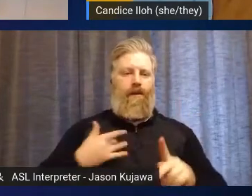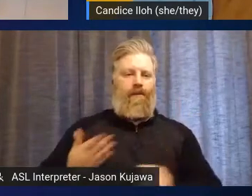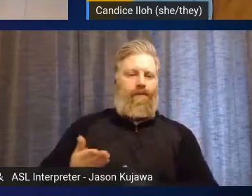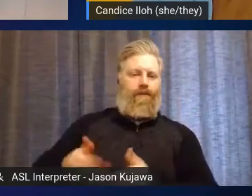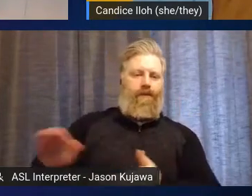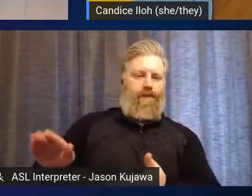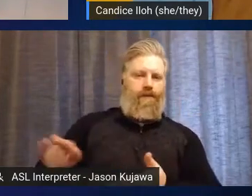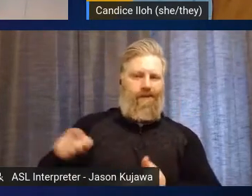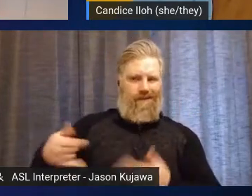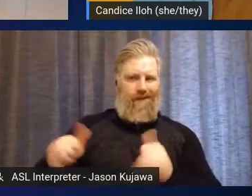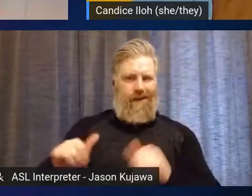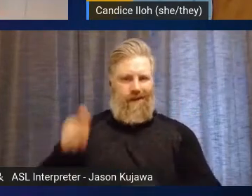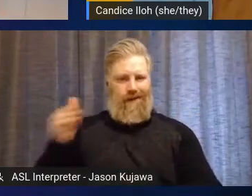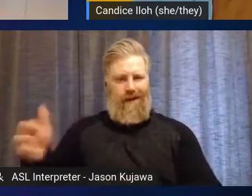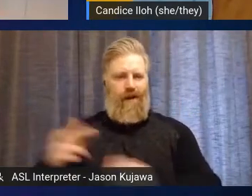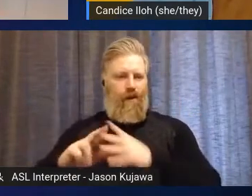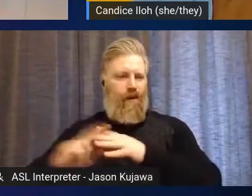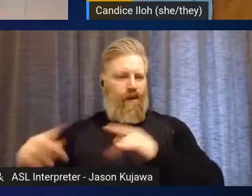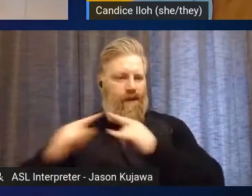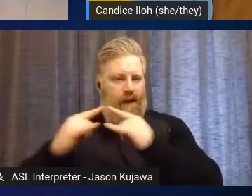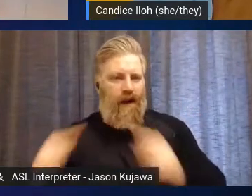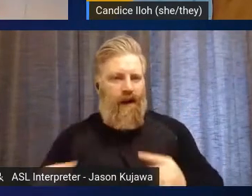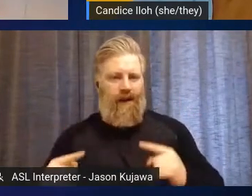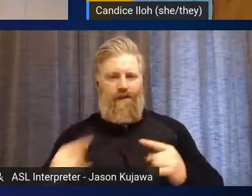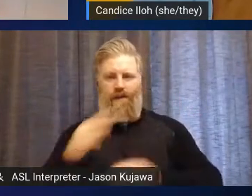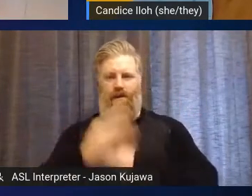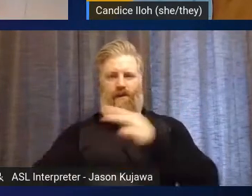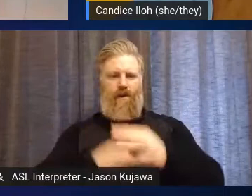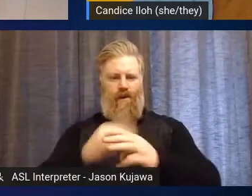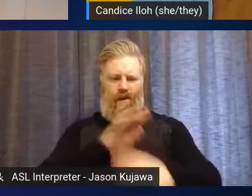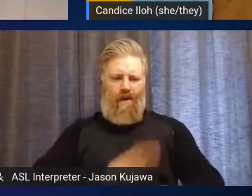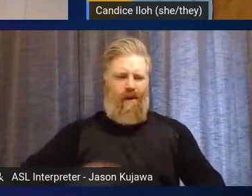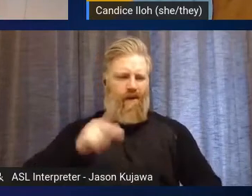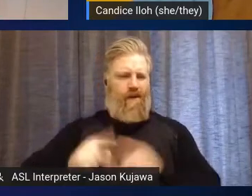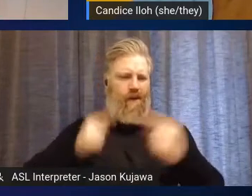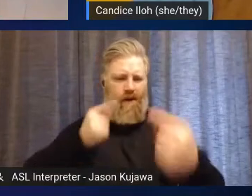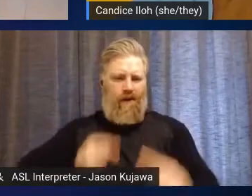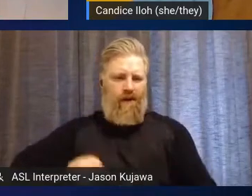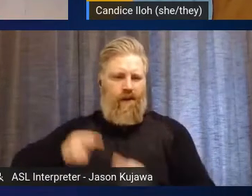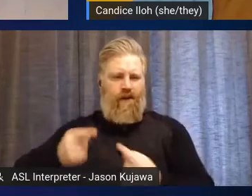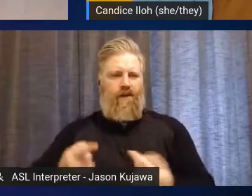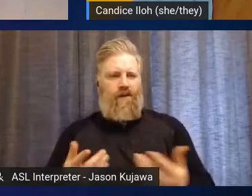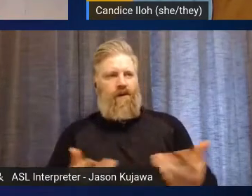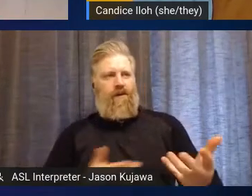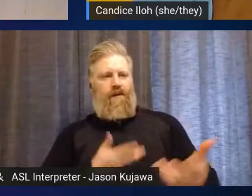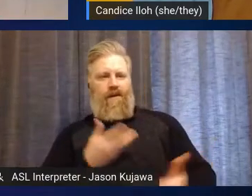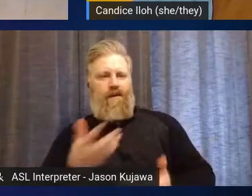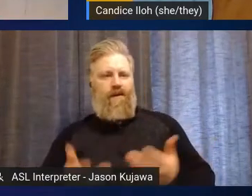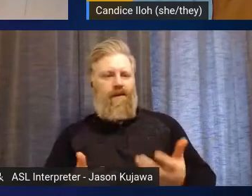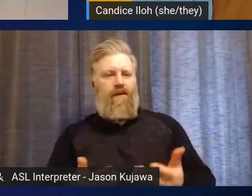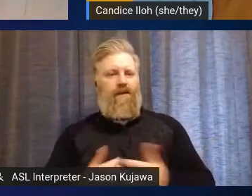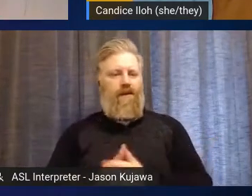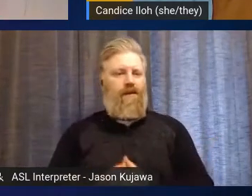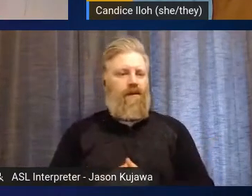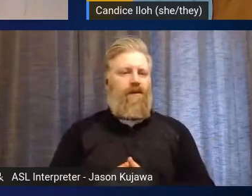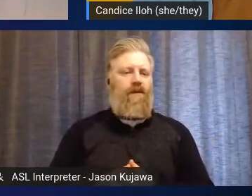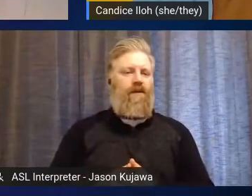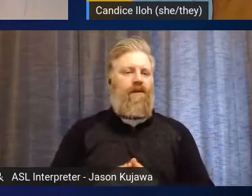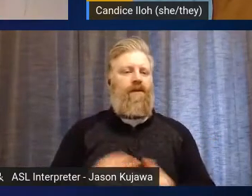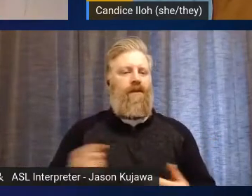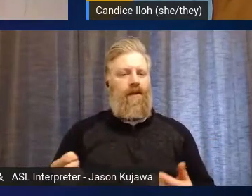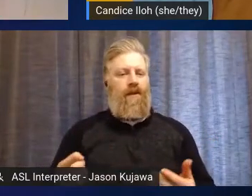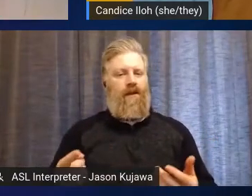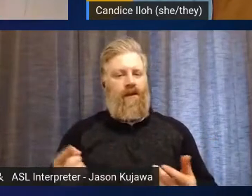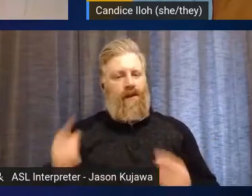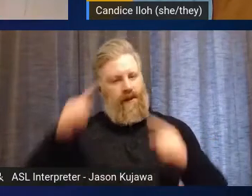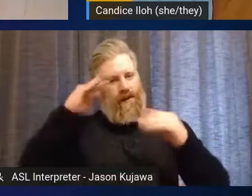those who are still struggling around the world, seeking a refuge fleeing their country, so, and expect more from